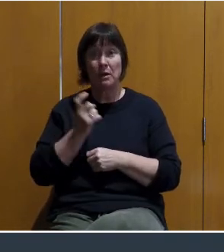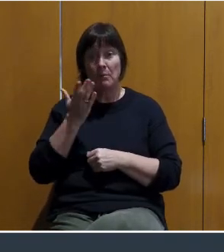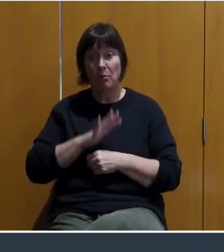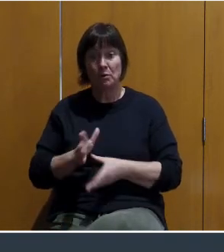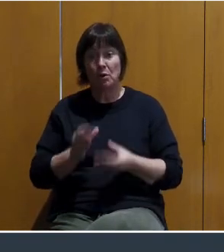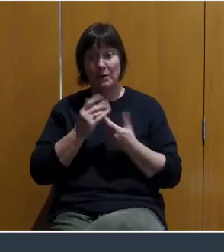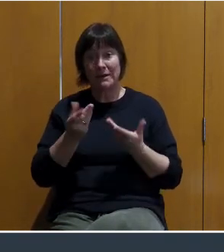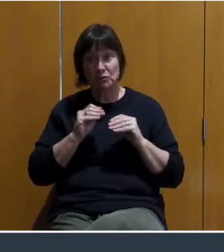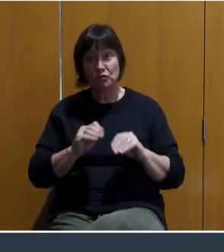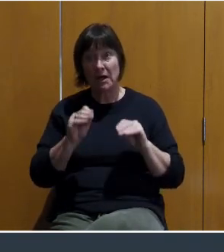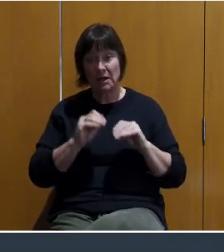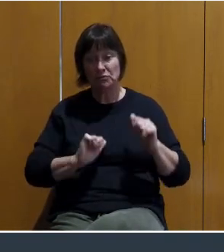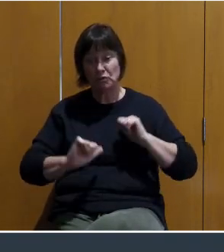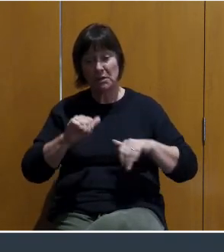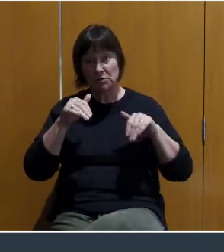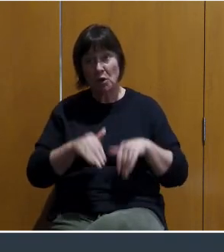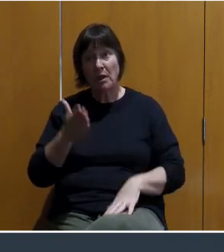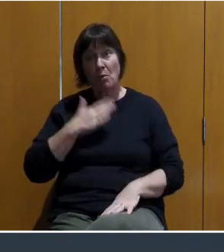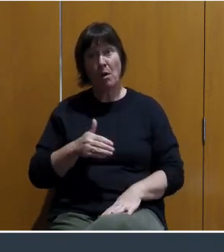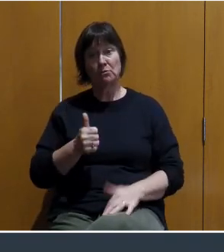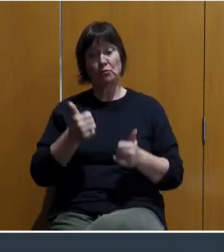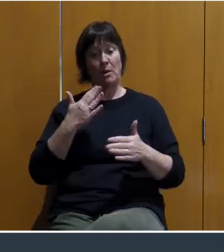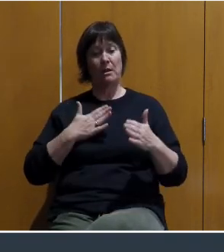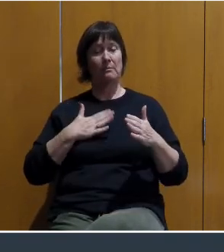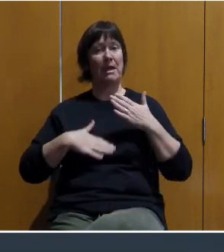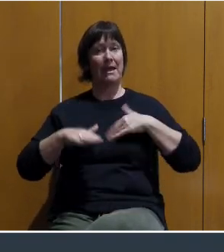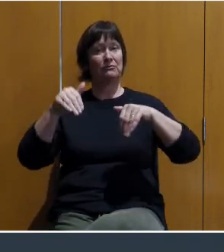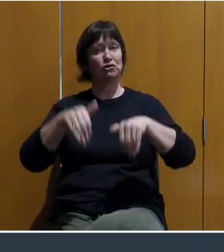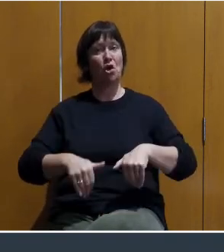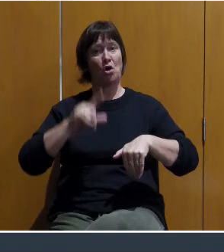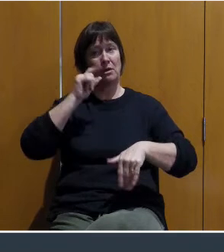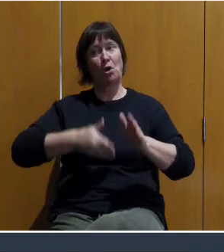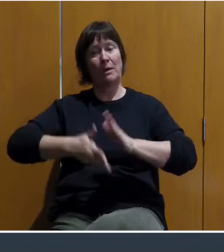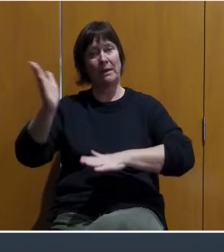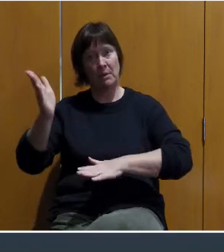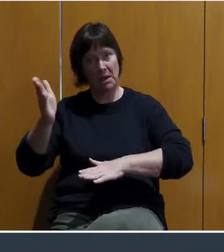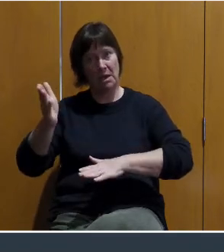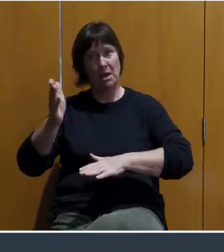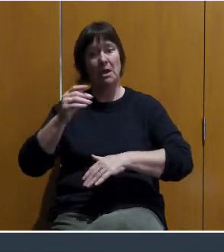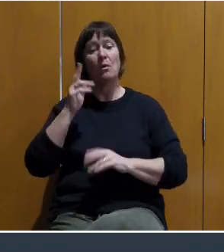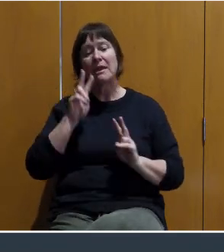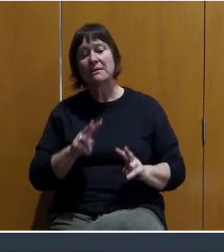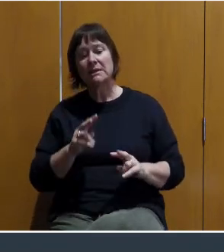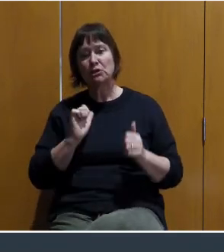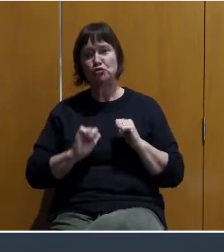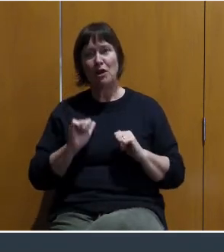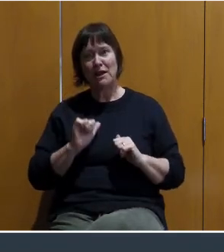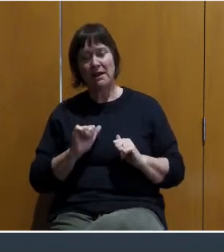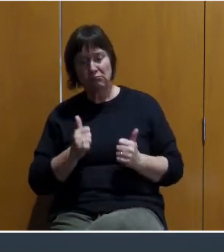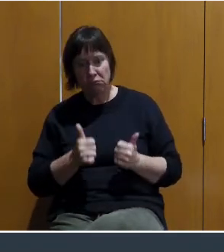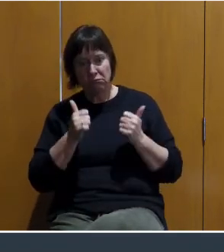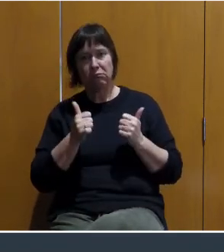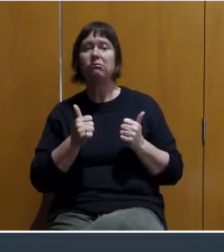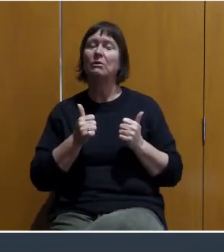dog, they want to have a well-behaved dog that they can take anywhere. So as soon as they start to see results, and they see results in that